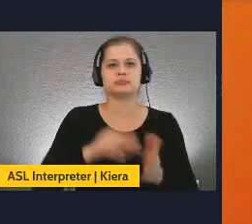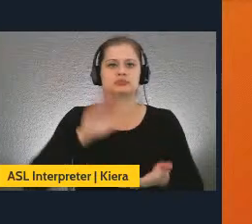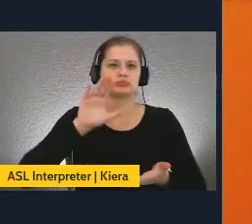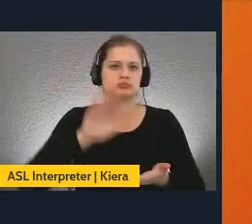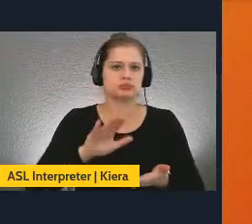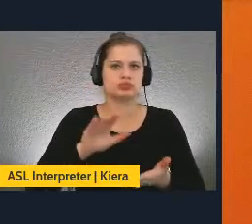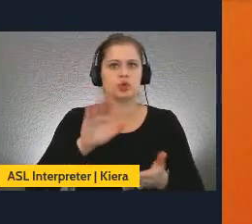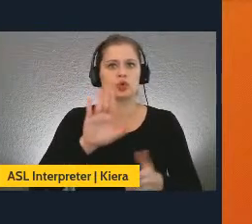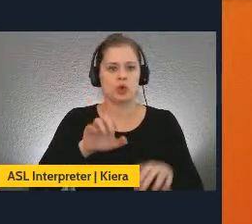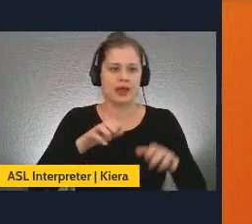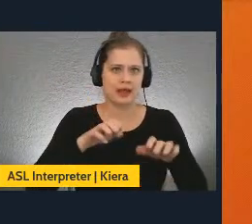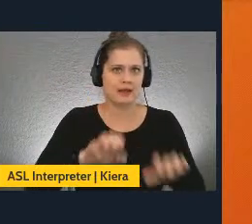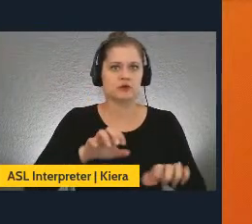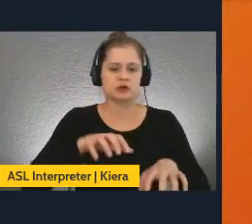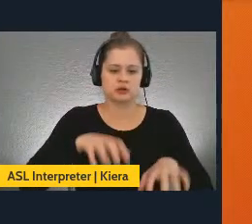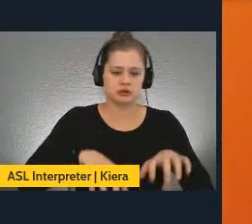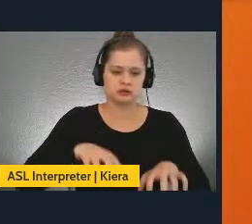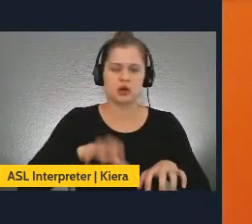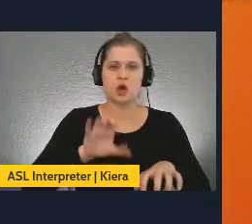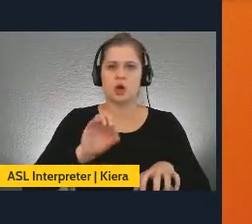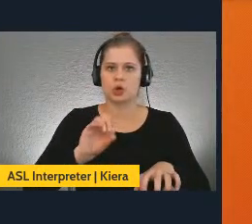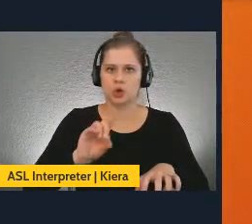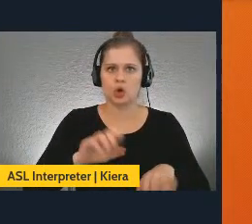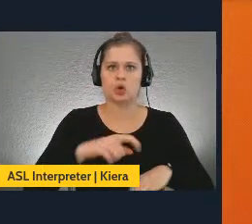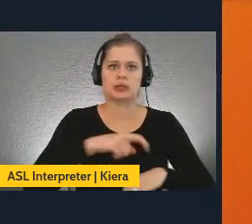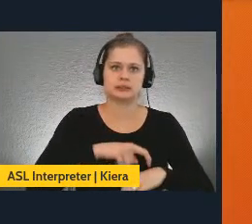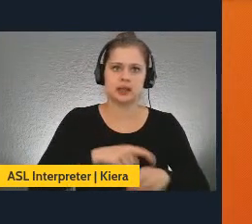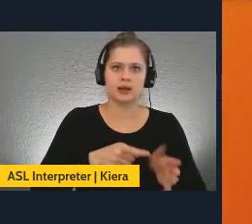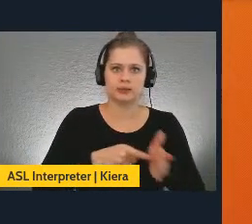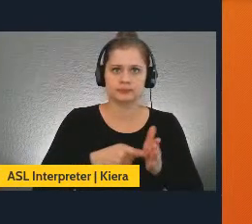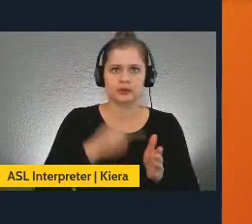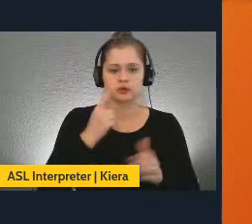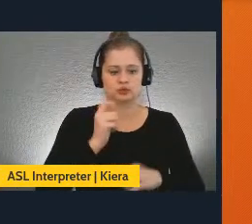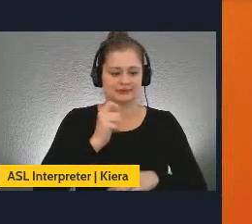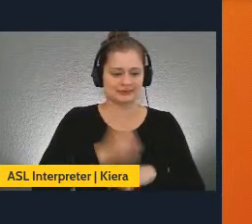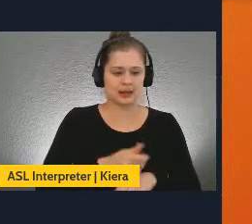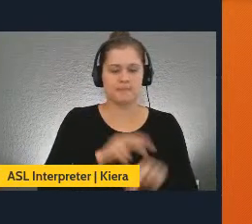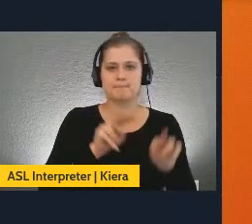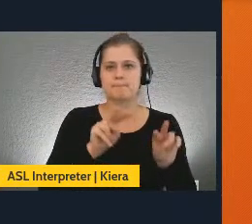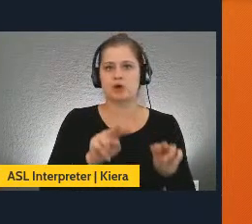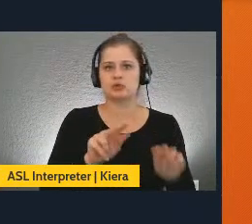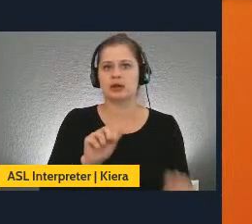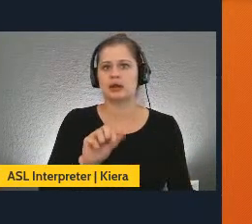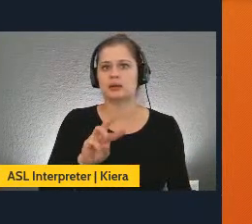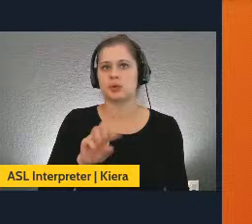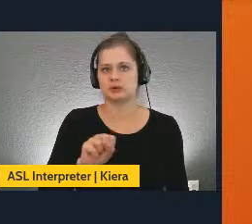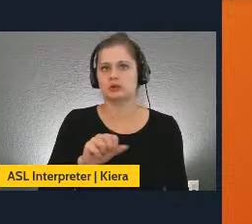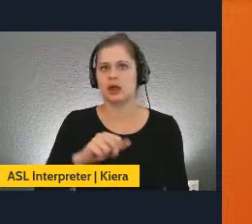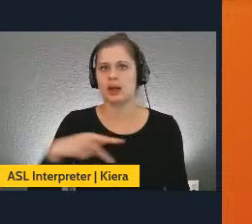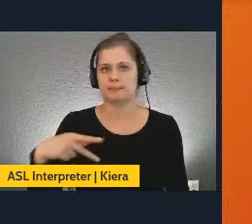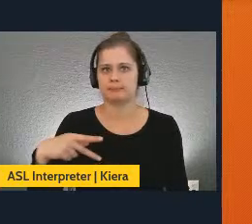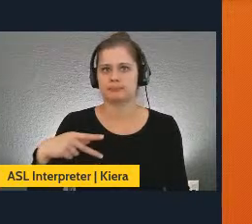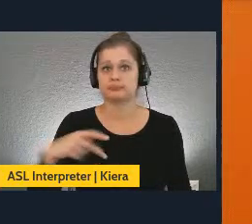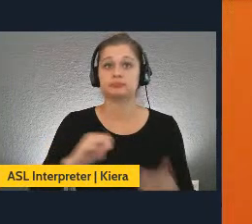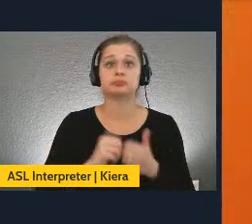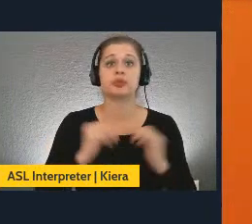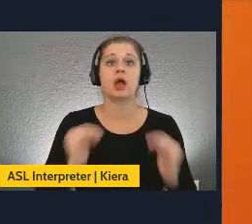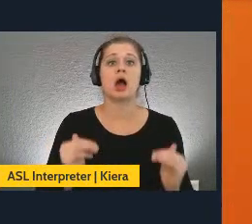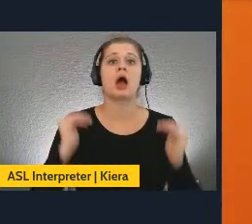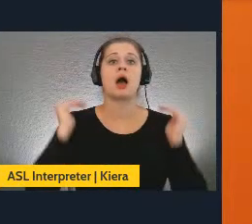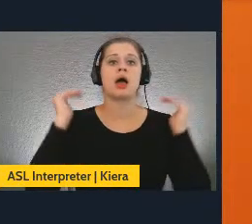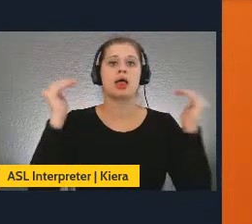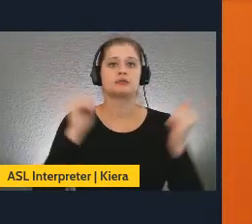reduces code and time needed to set up monitoring for your AWS app. And we do that by having high-level methods